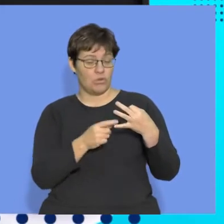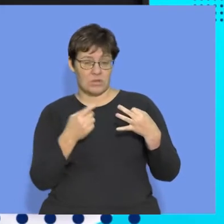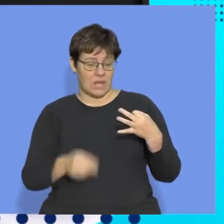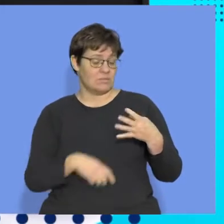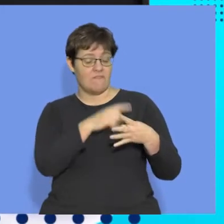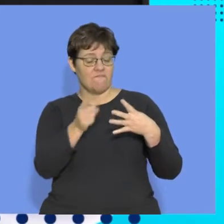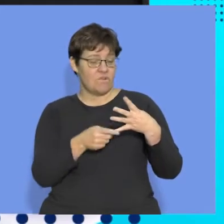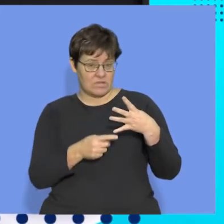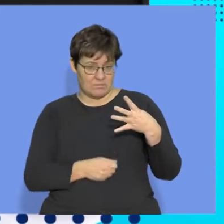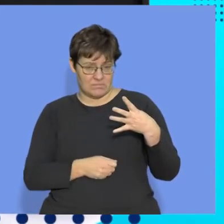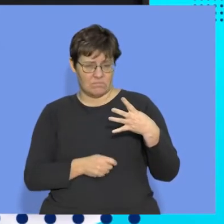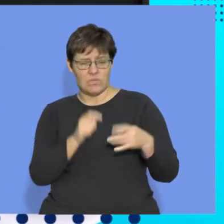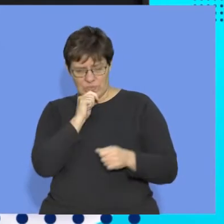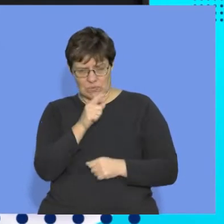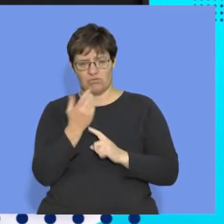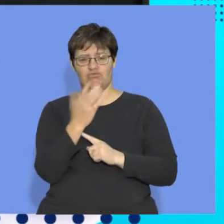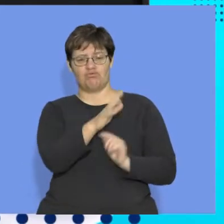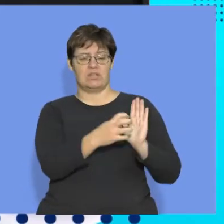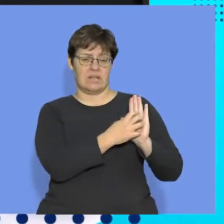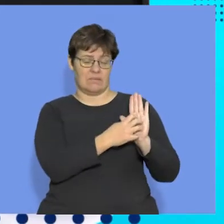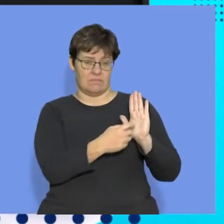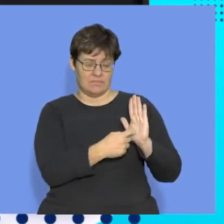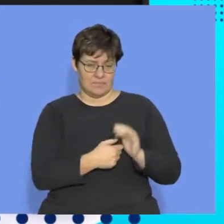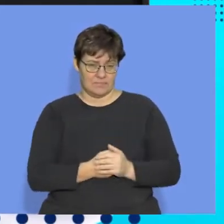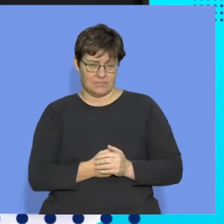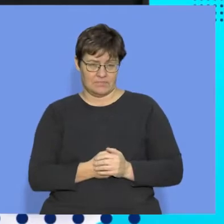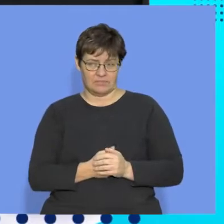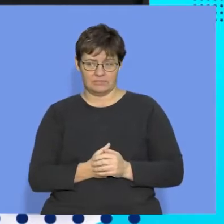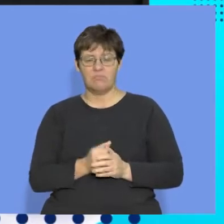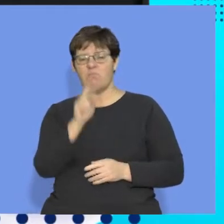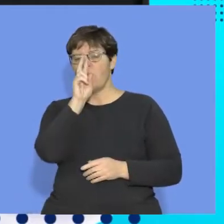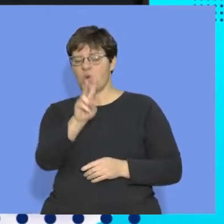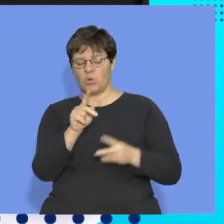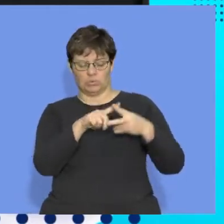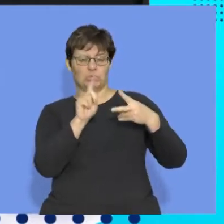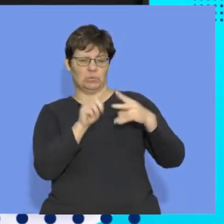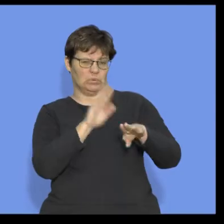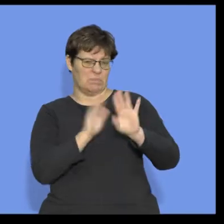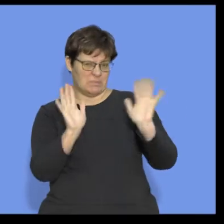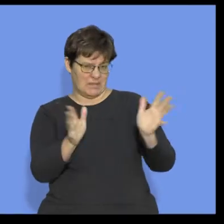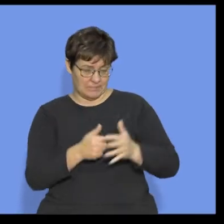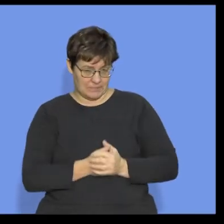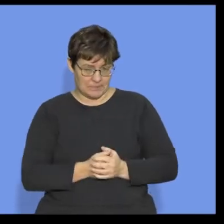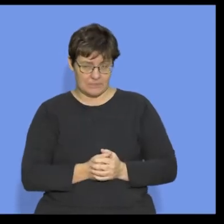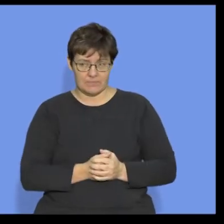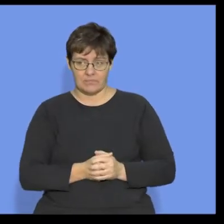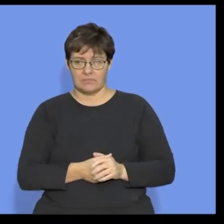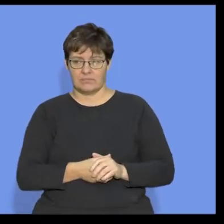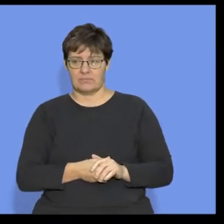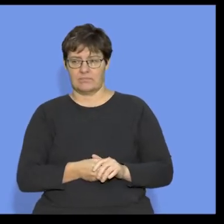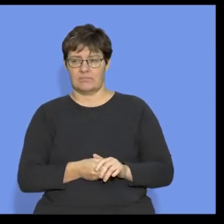twice, 3 times, 4 times. Okay? So we're going to look at twice. So we're looking at a coin. If